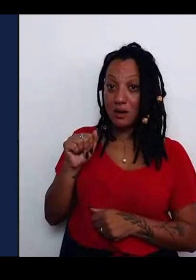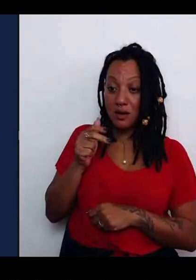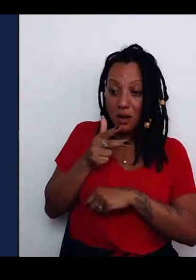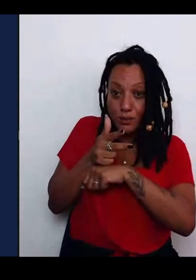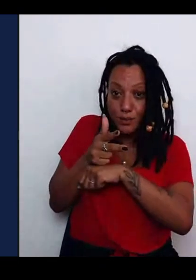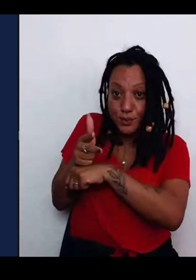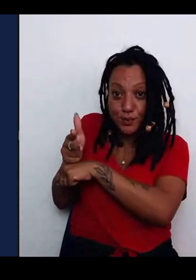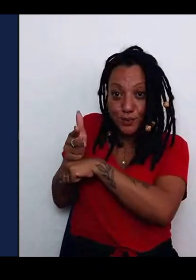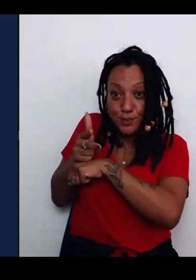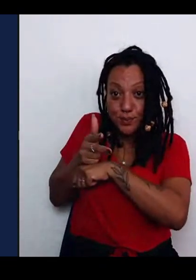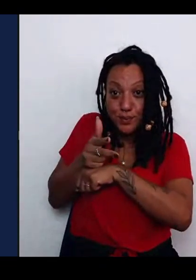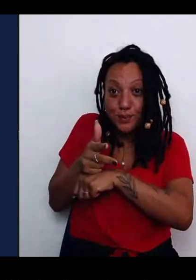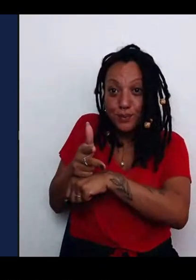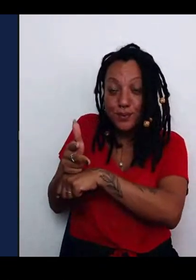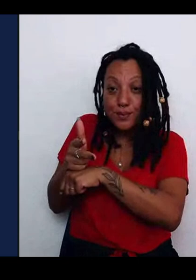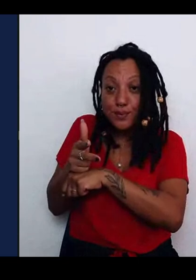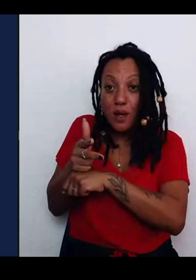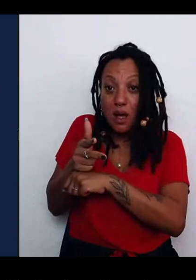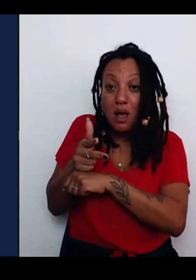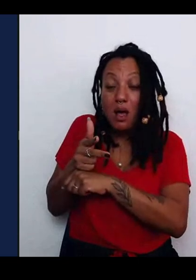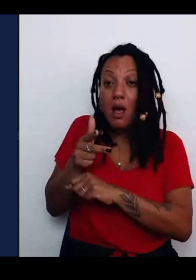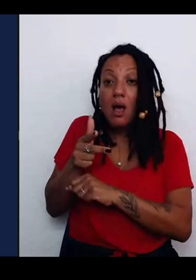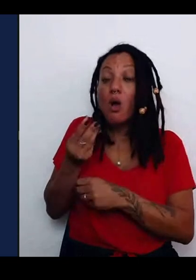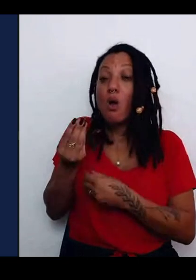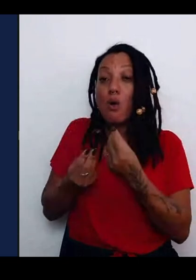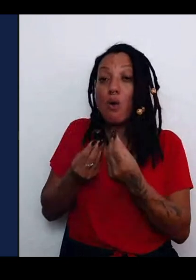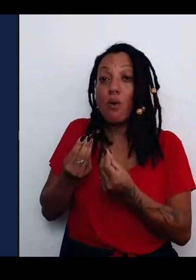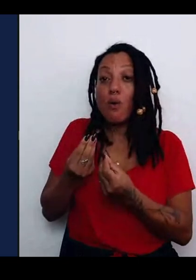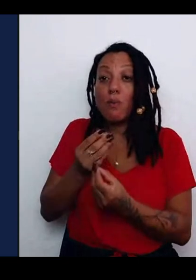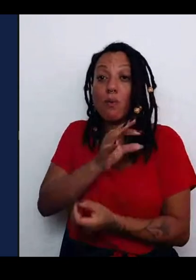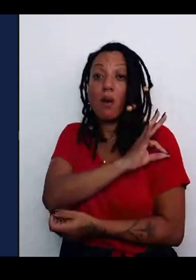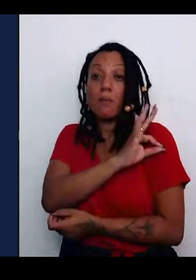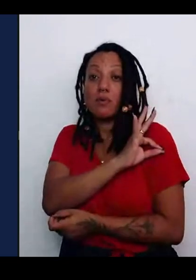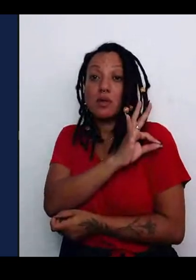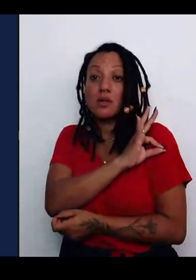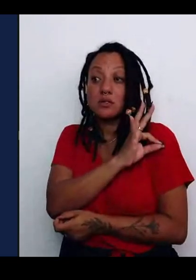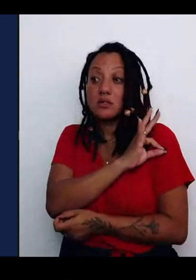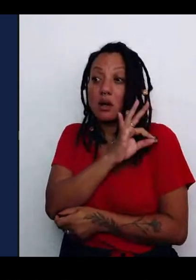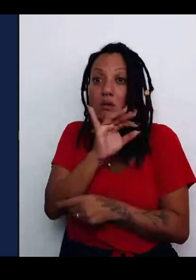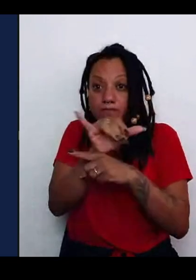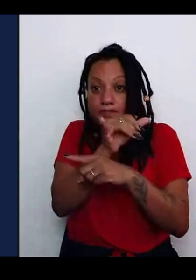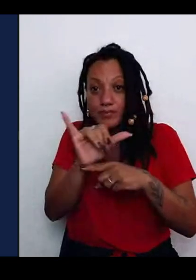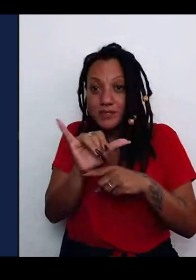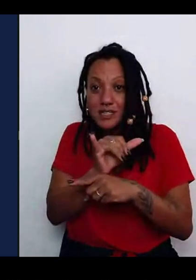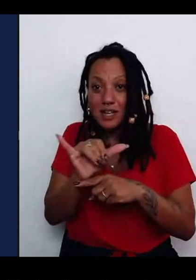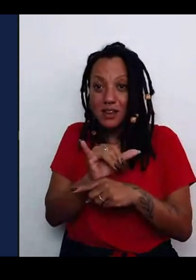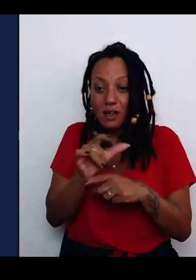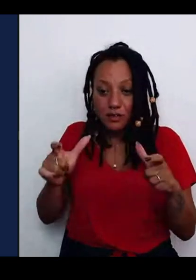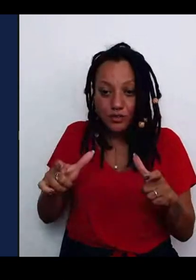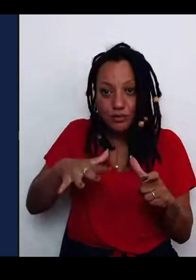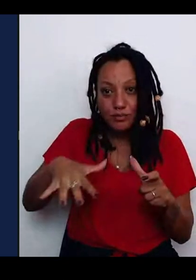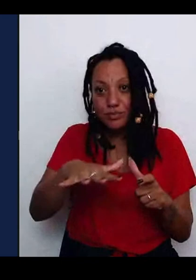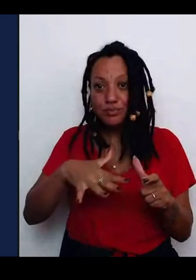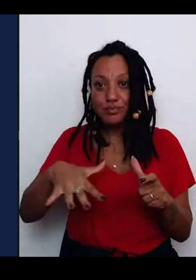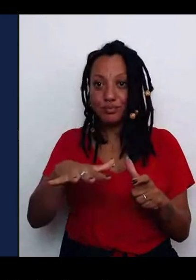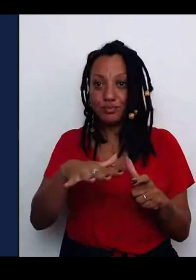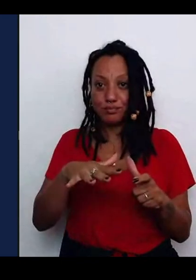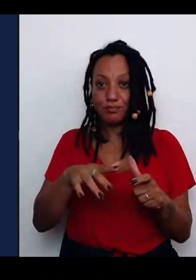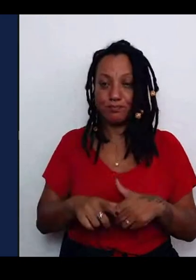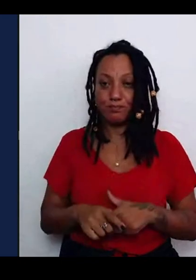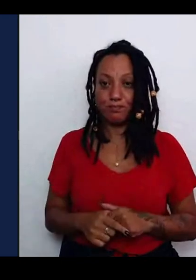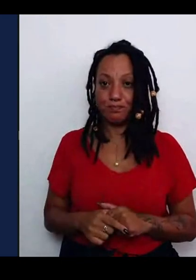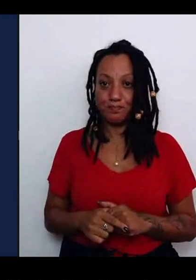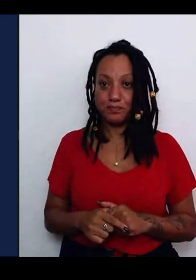territory with her film um and um and somehow